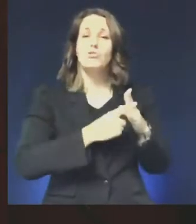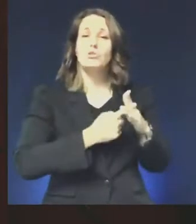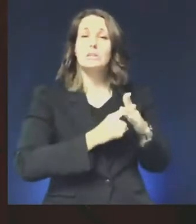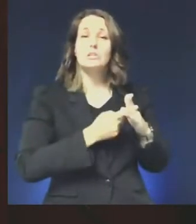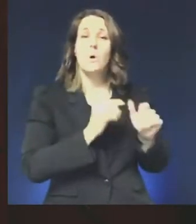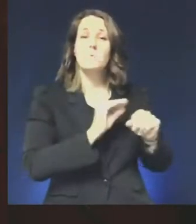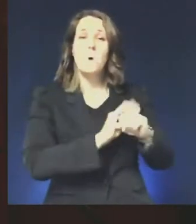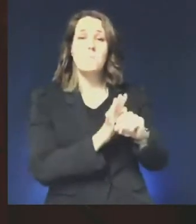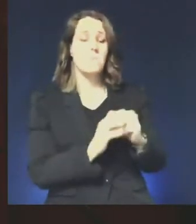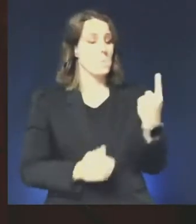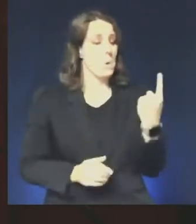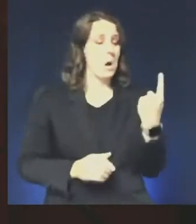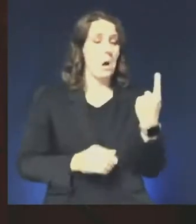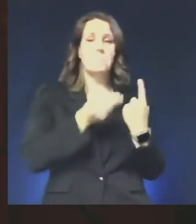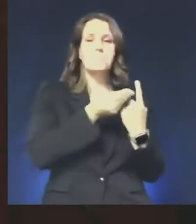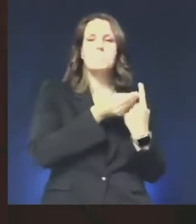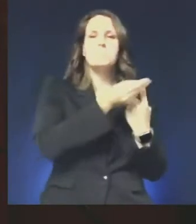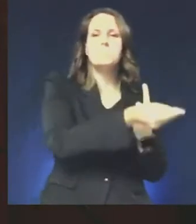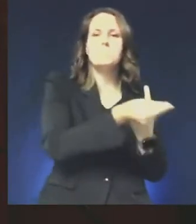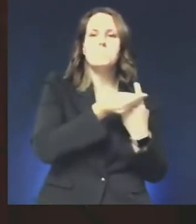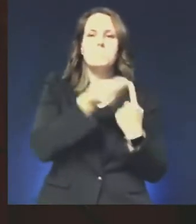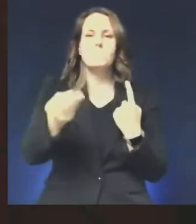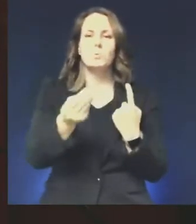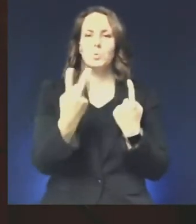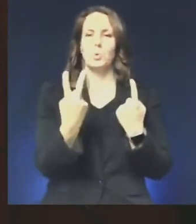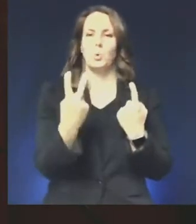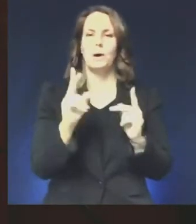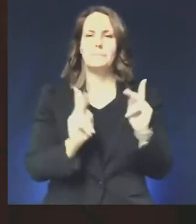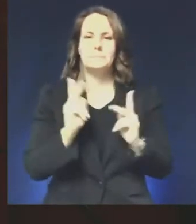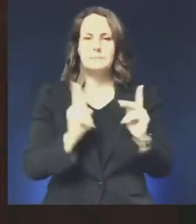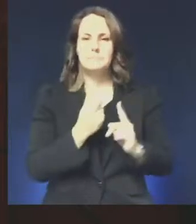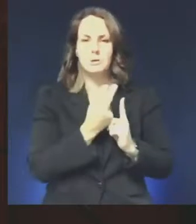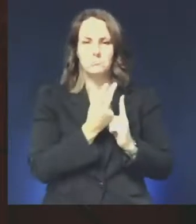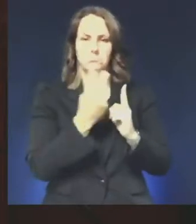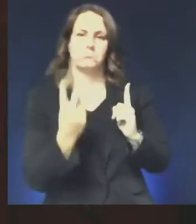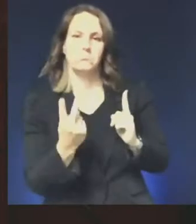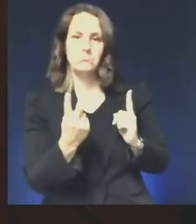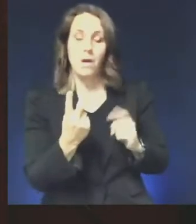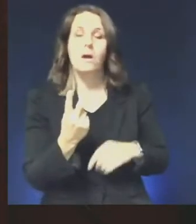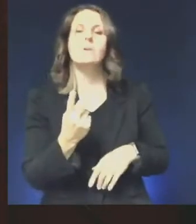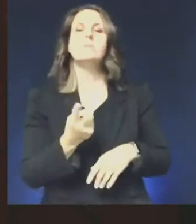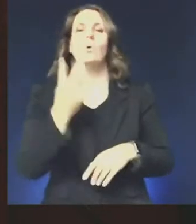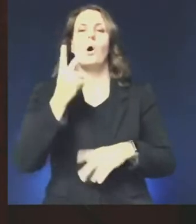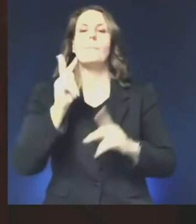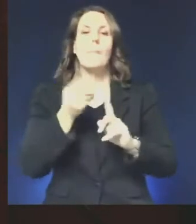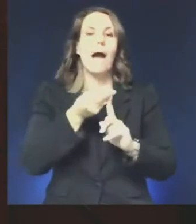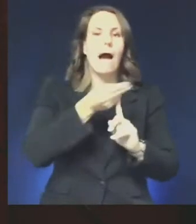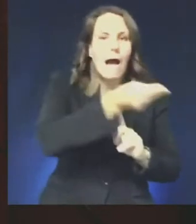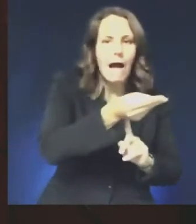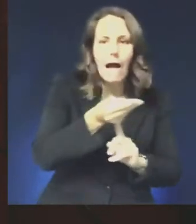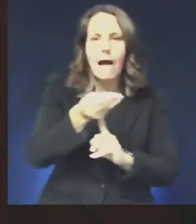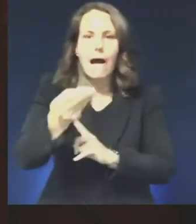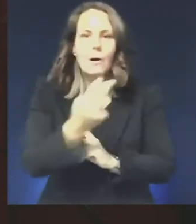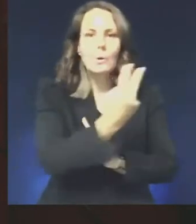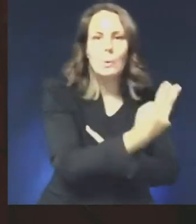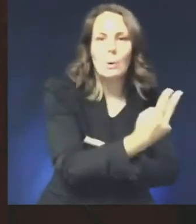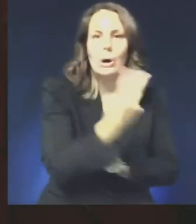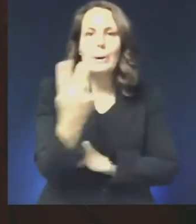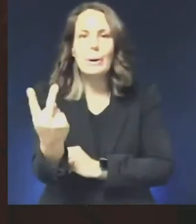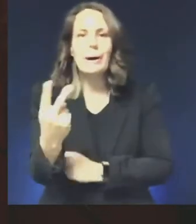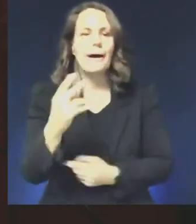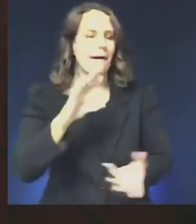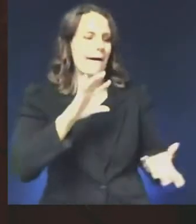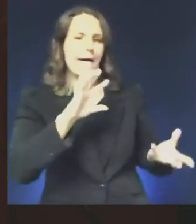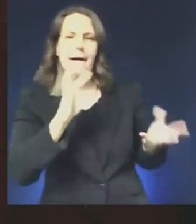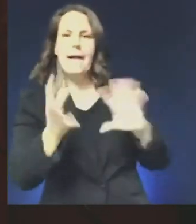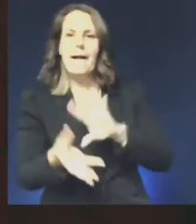2 other people, who were then likely to infect 2 additional people for a total of 6 cases from 1